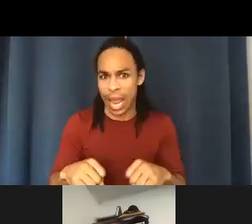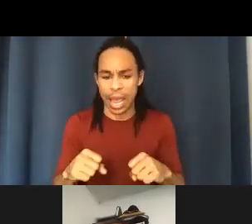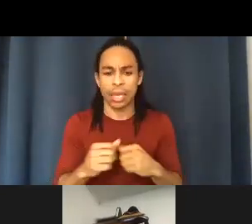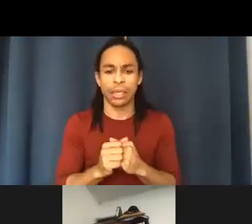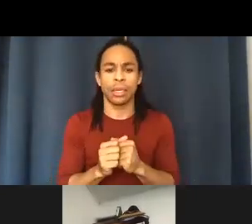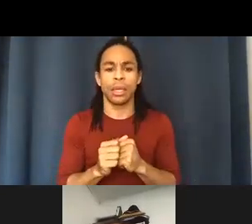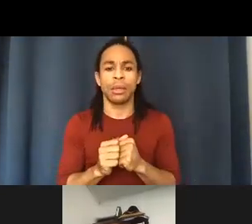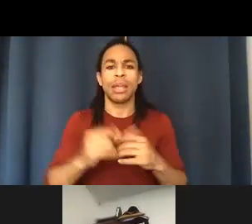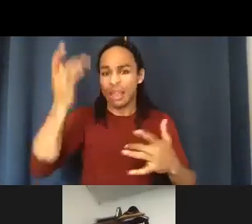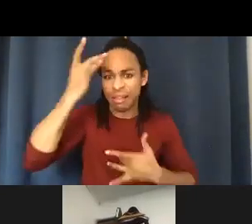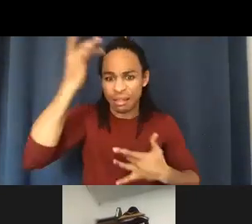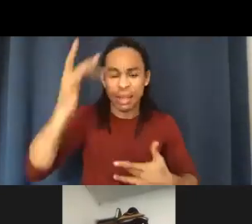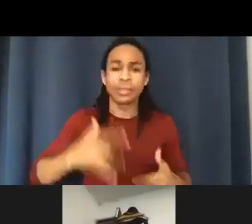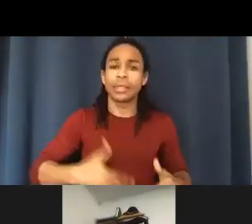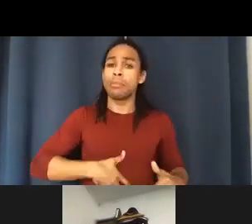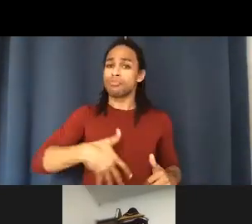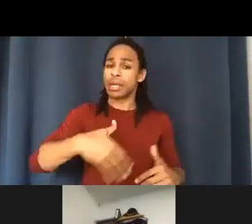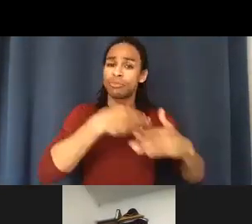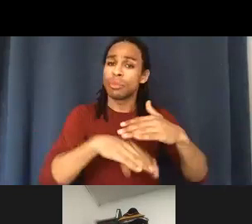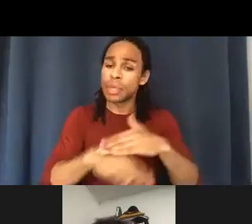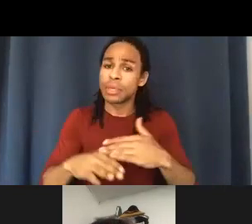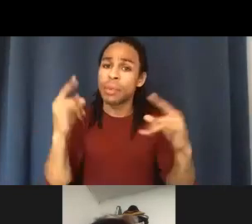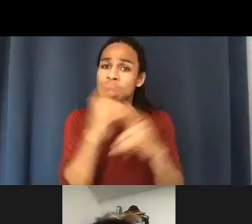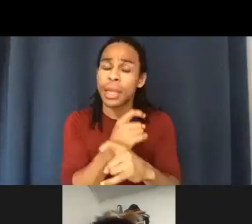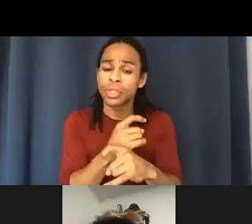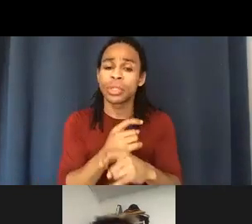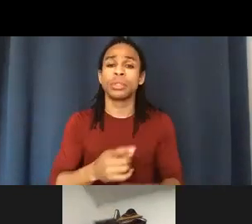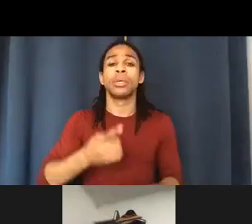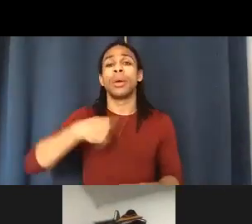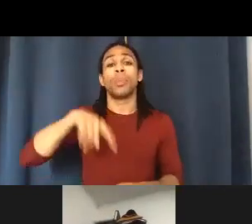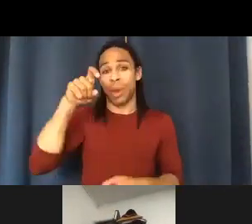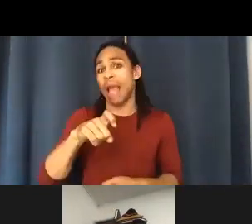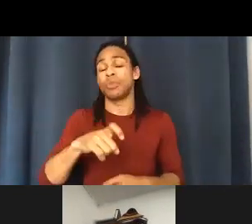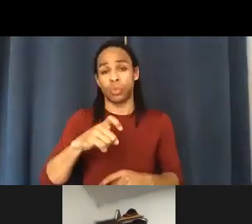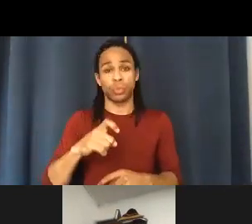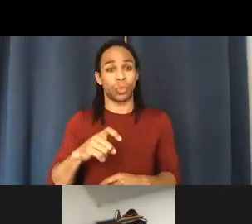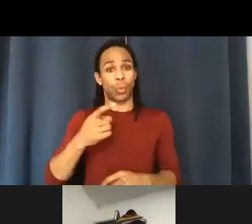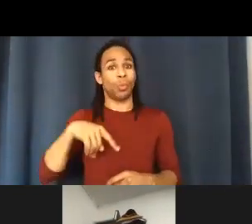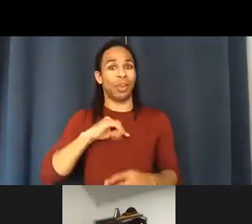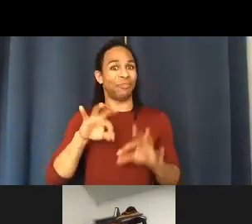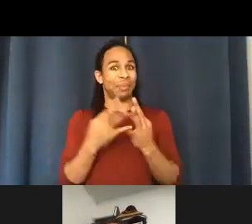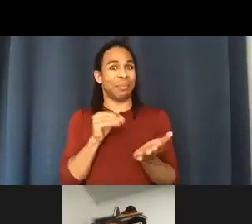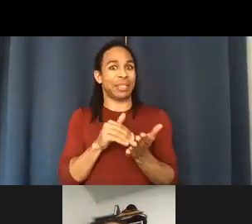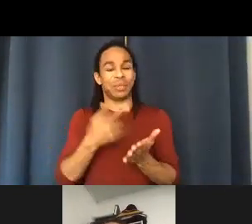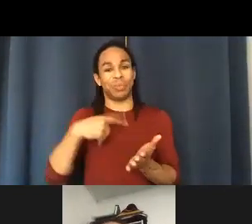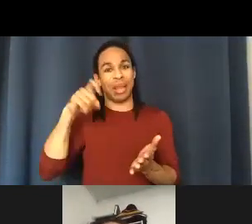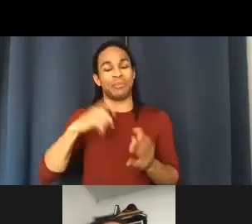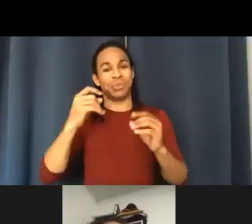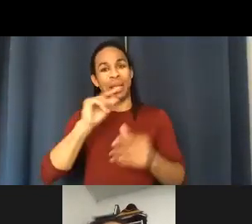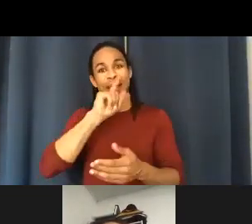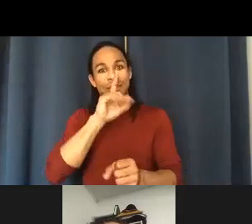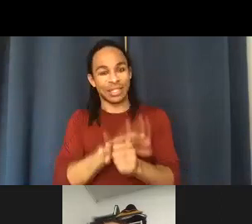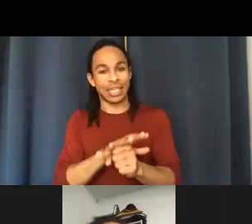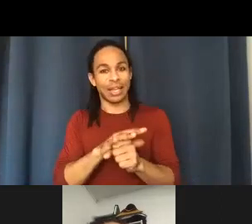So we still have to guarantee the health of those communities, which is one of the primary missions of primary